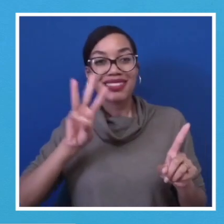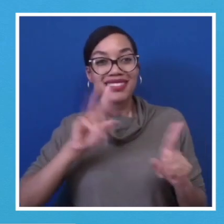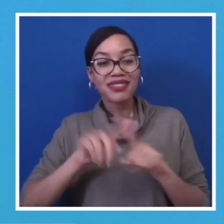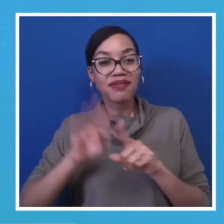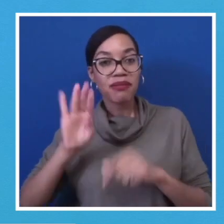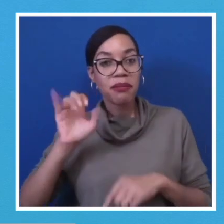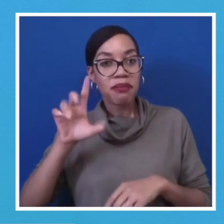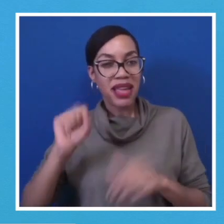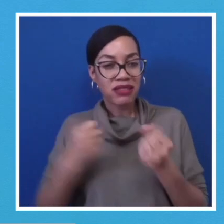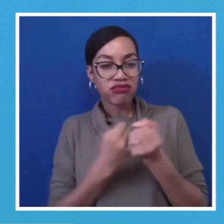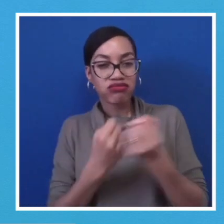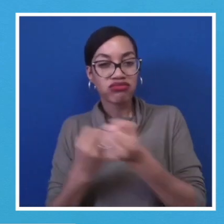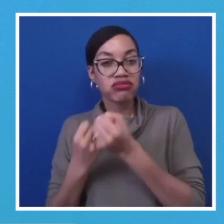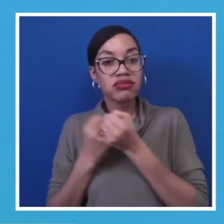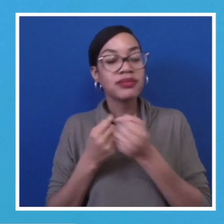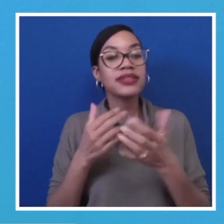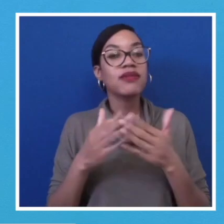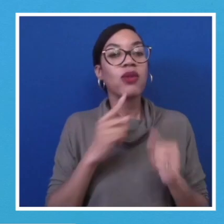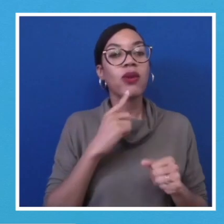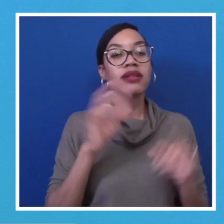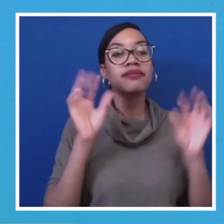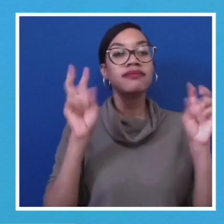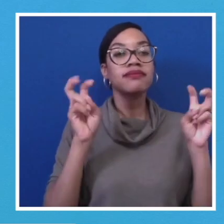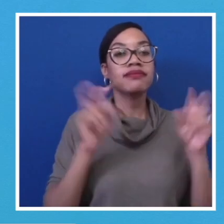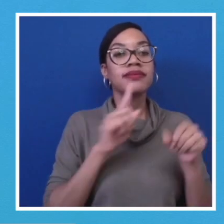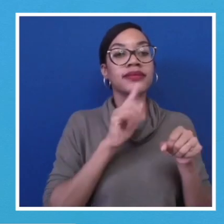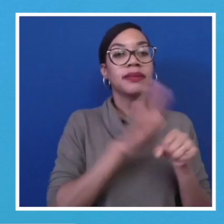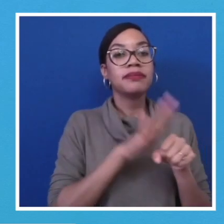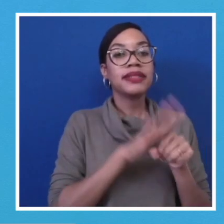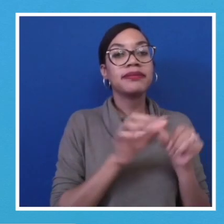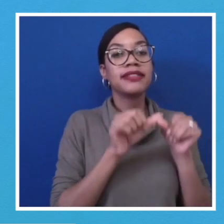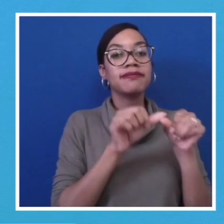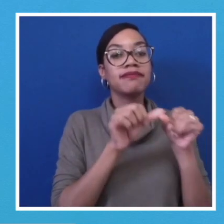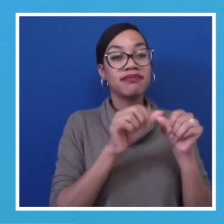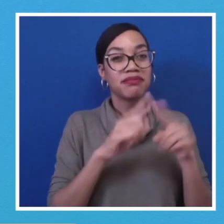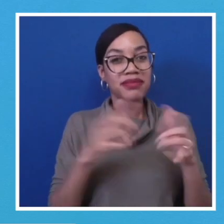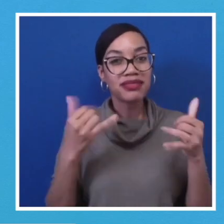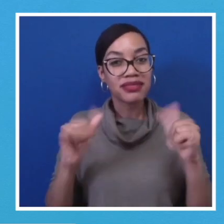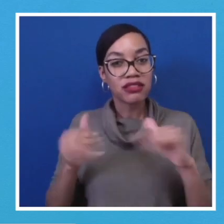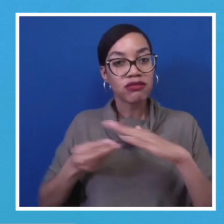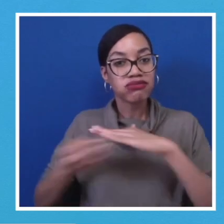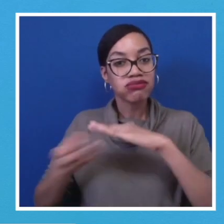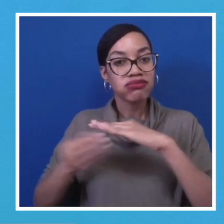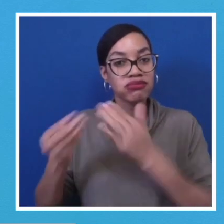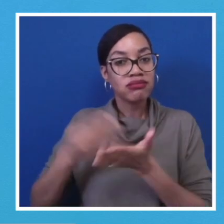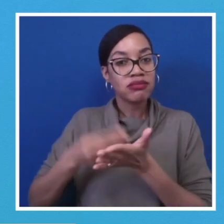rights, they continue to fund Coastal GasLink's violence against the Wet'suwet'en people.